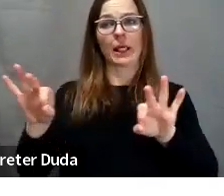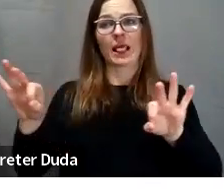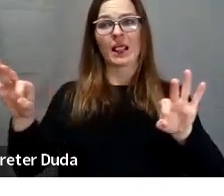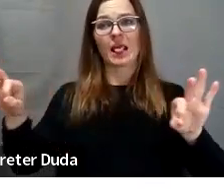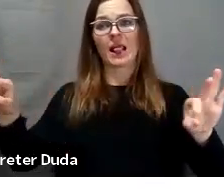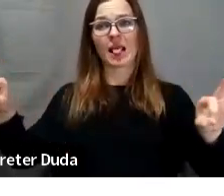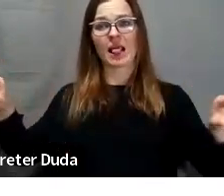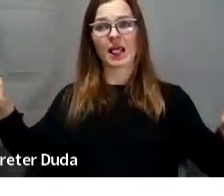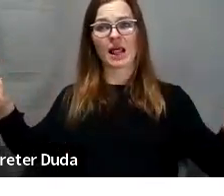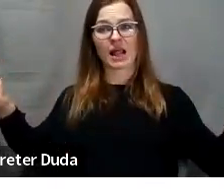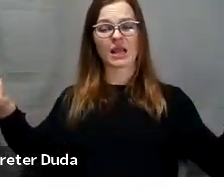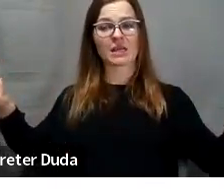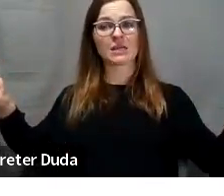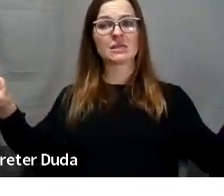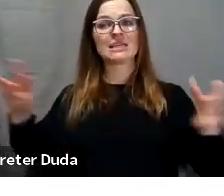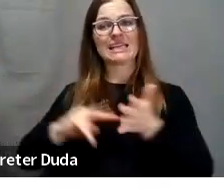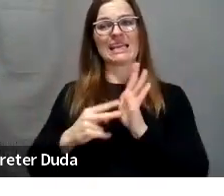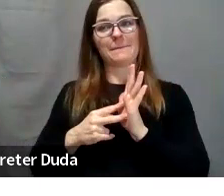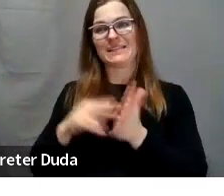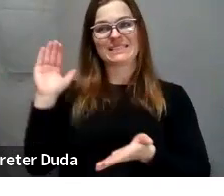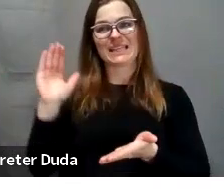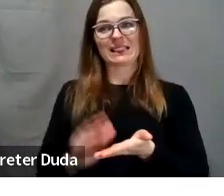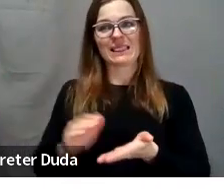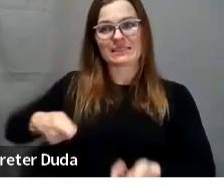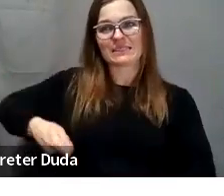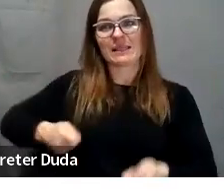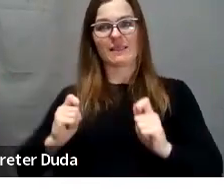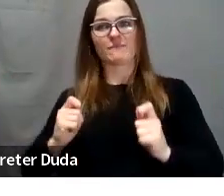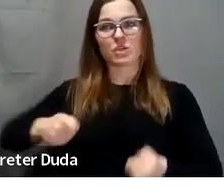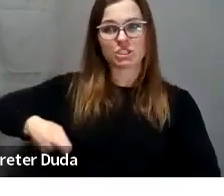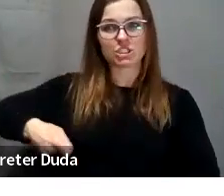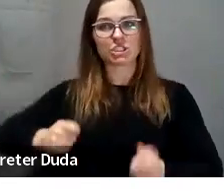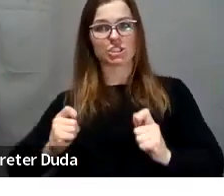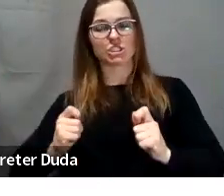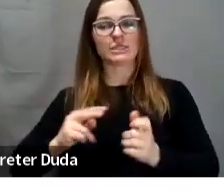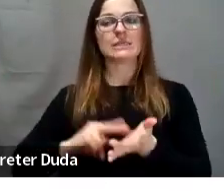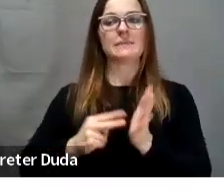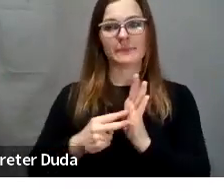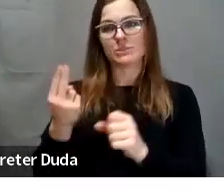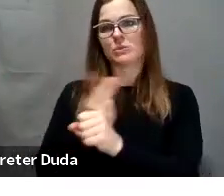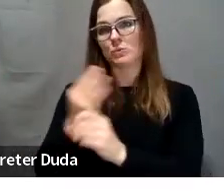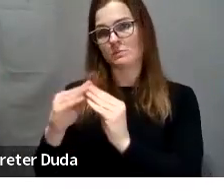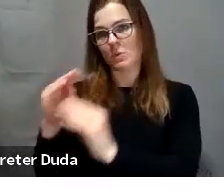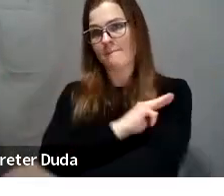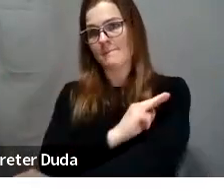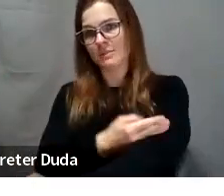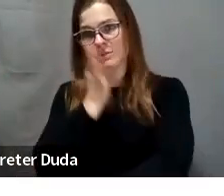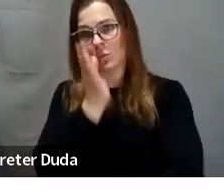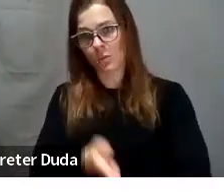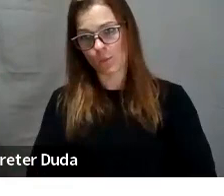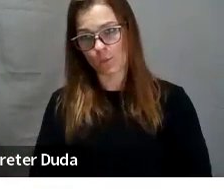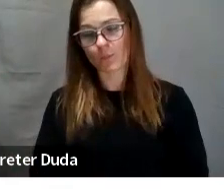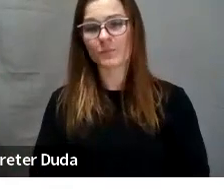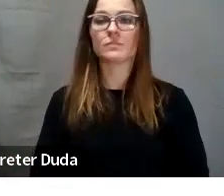from your forearm, the less leverage that you're going to have, the more that you're going to have to use the arm muscles. And so it could be a good